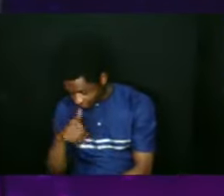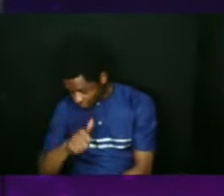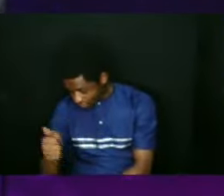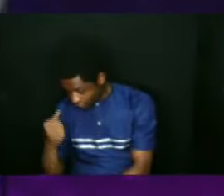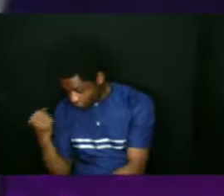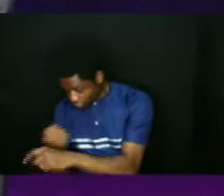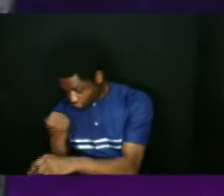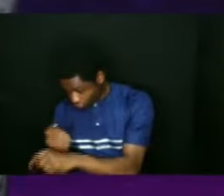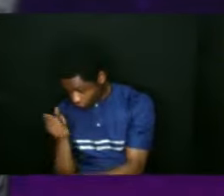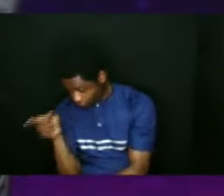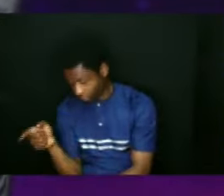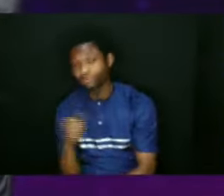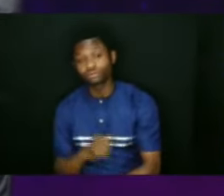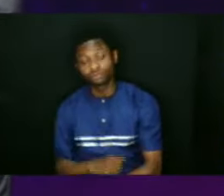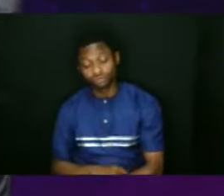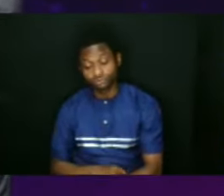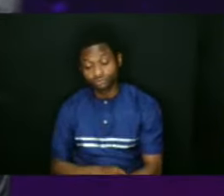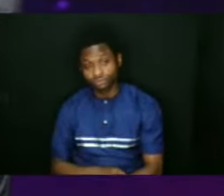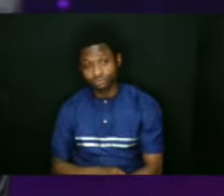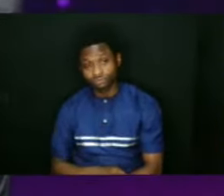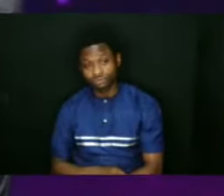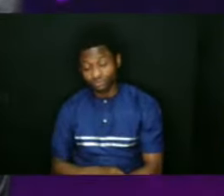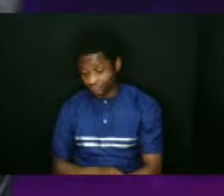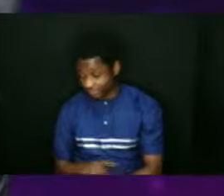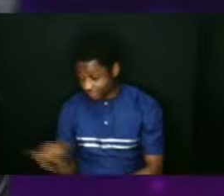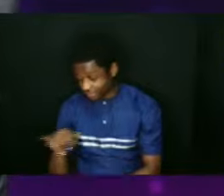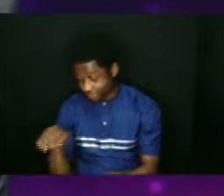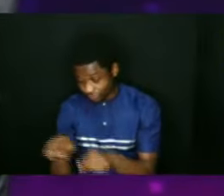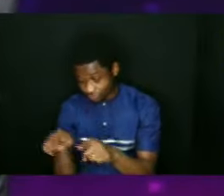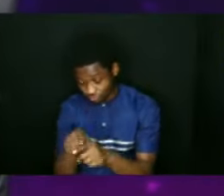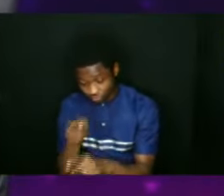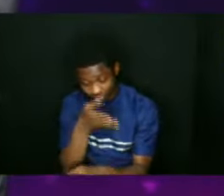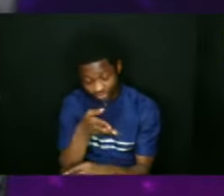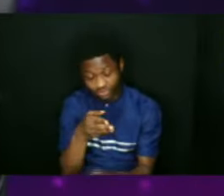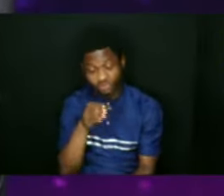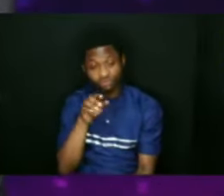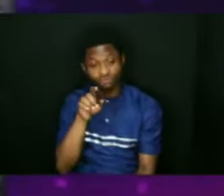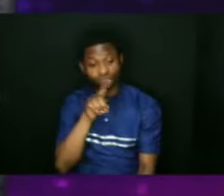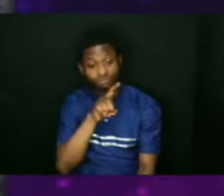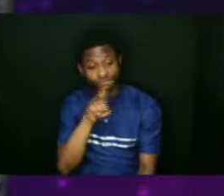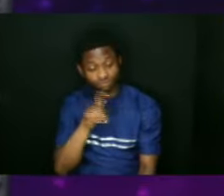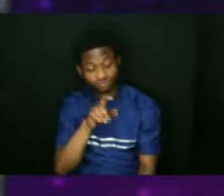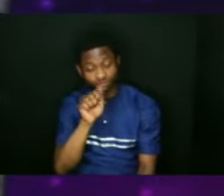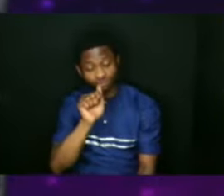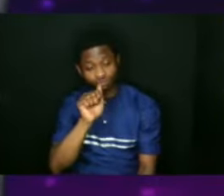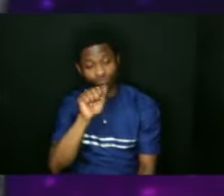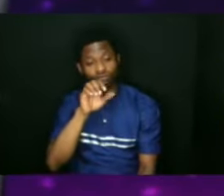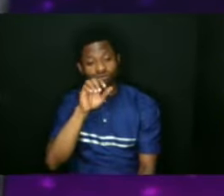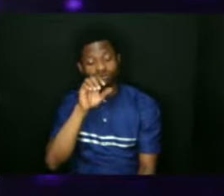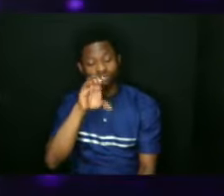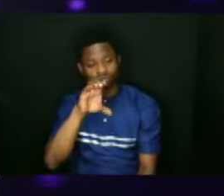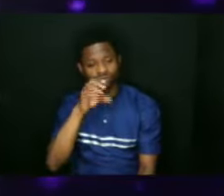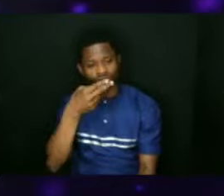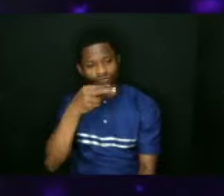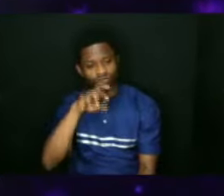9. It is also found in Zechariah chapter 7, verse